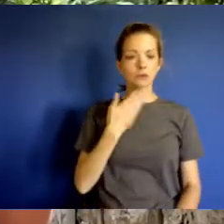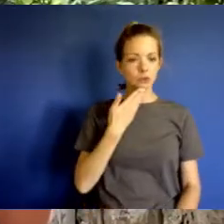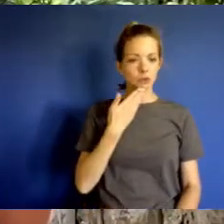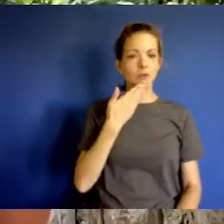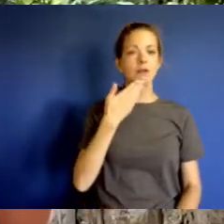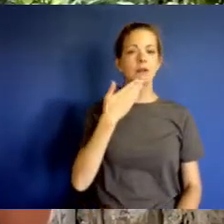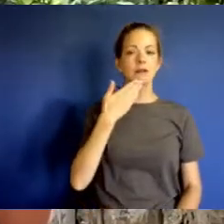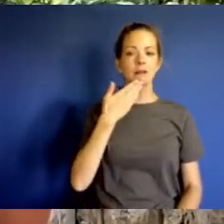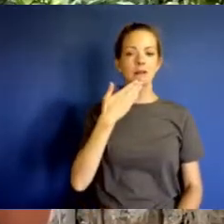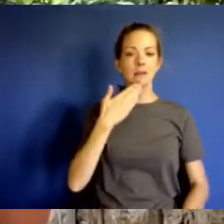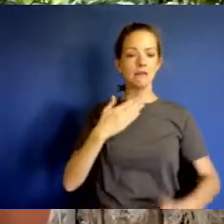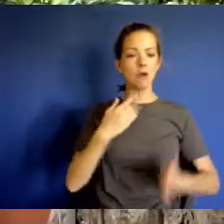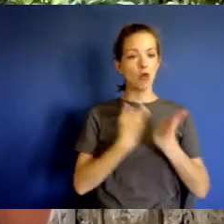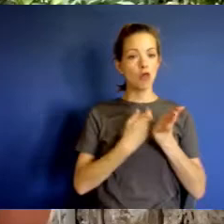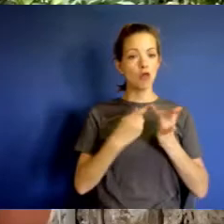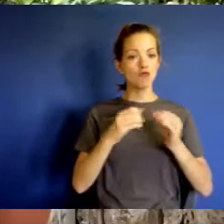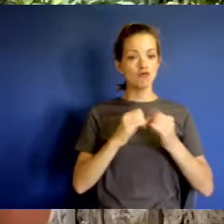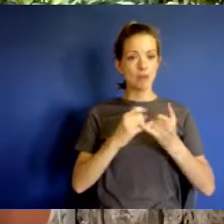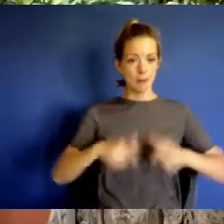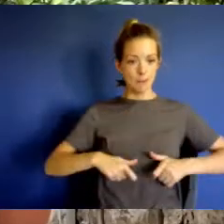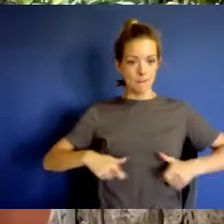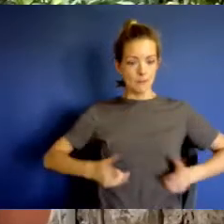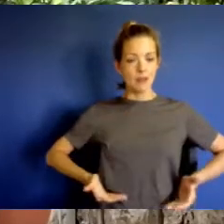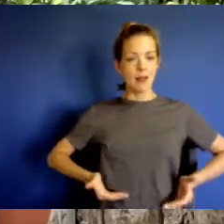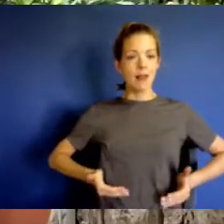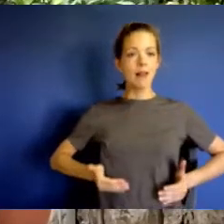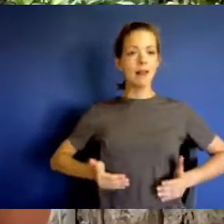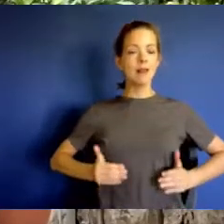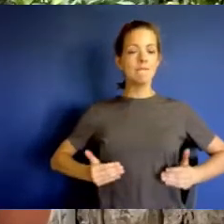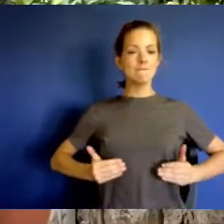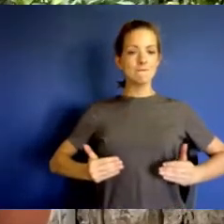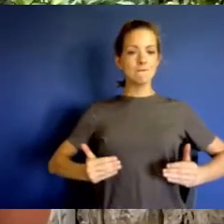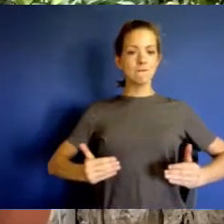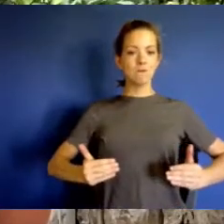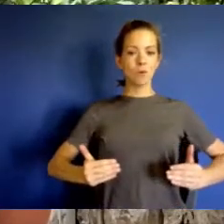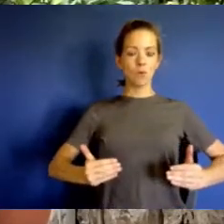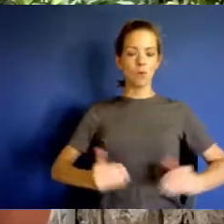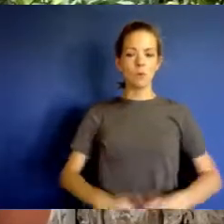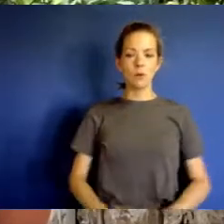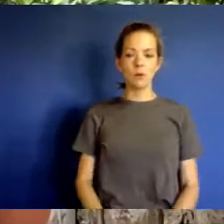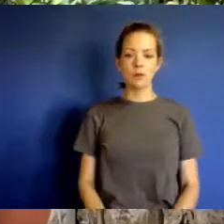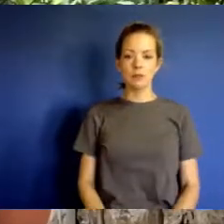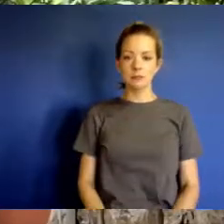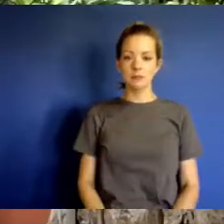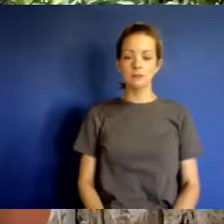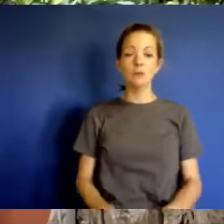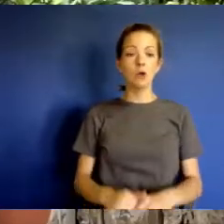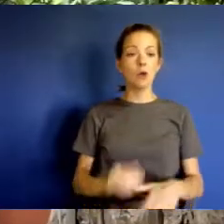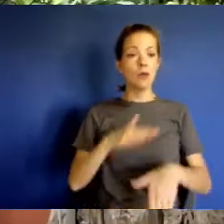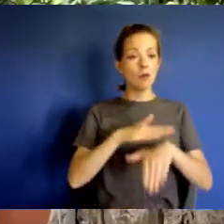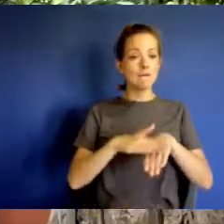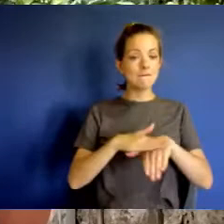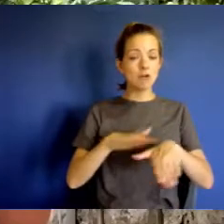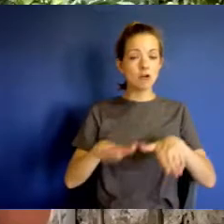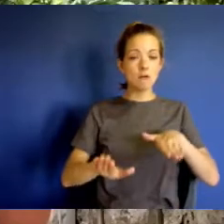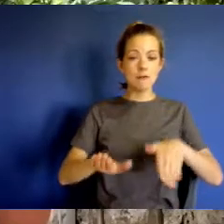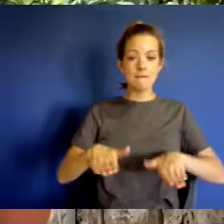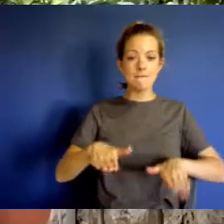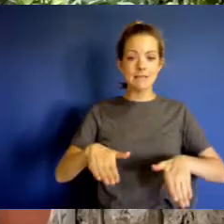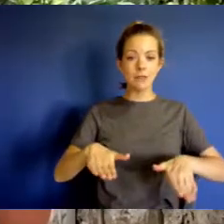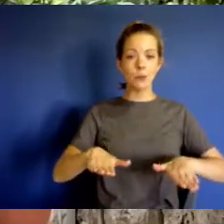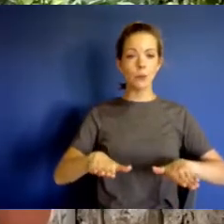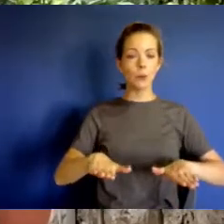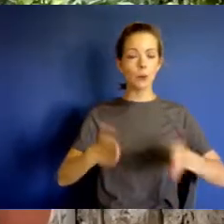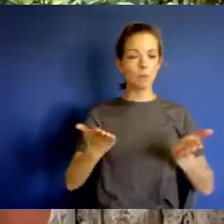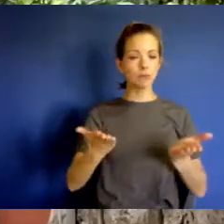Let the chin lift. The rib cage is lifting and moving forwards. The fronts of the feet, the fronts of the ankles